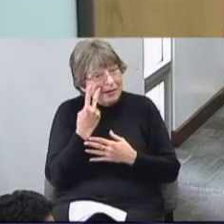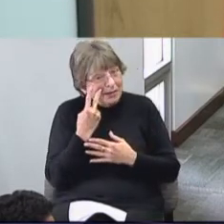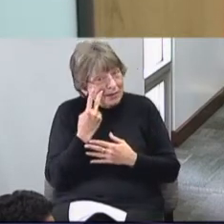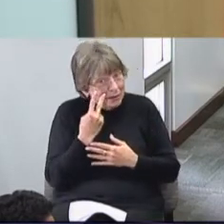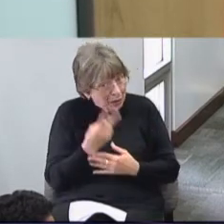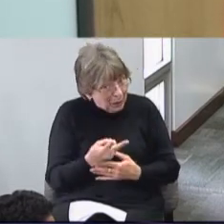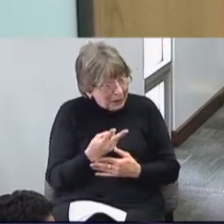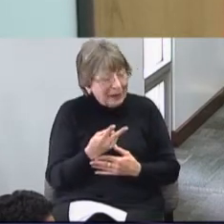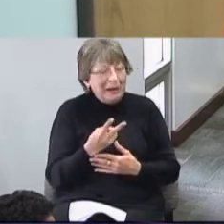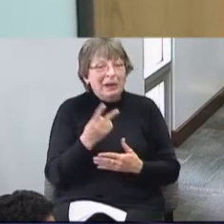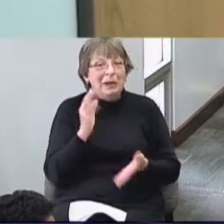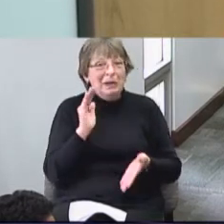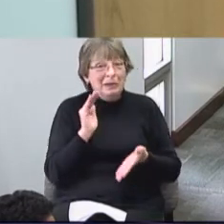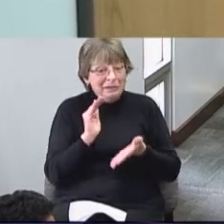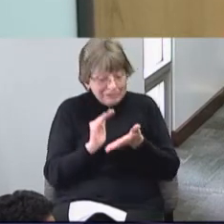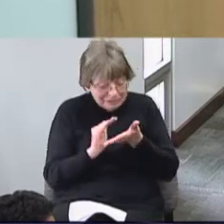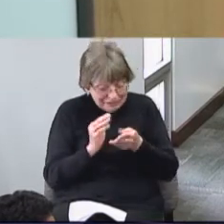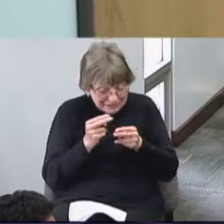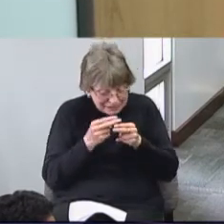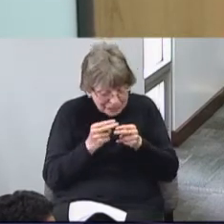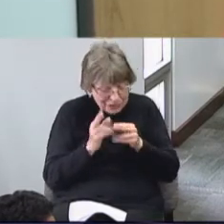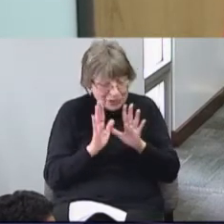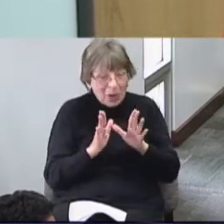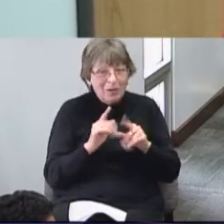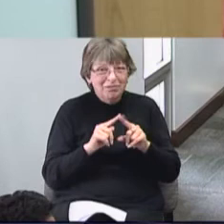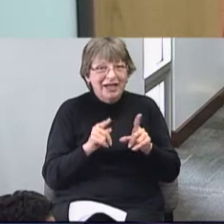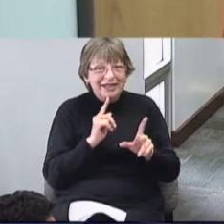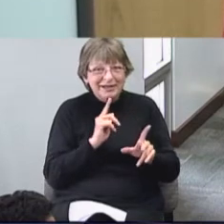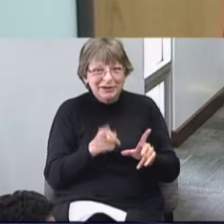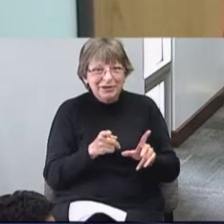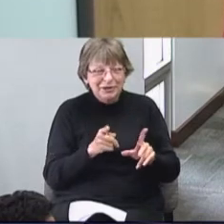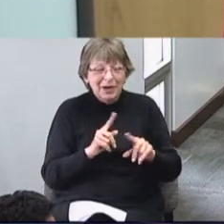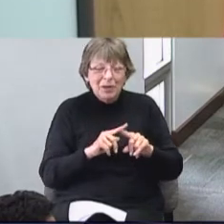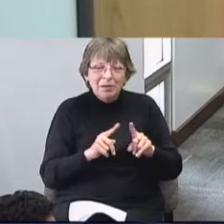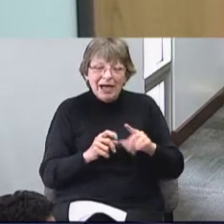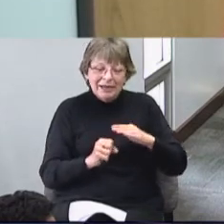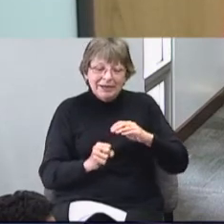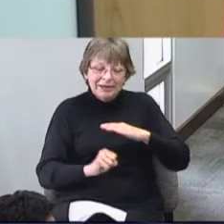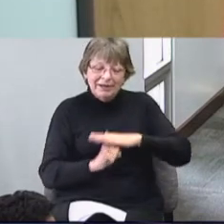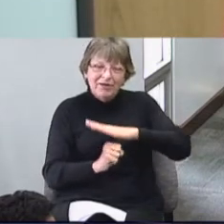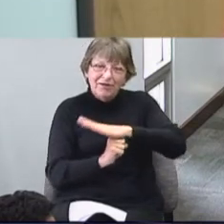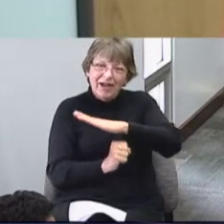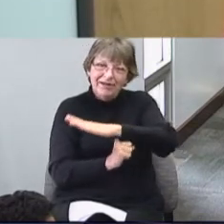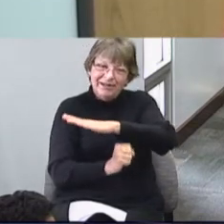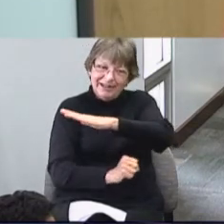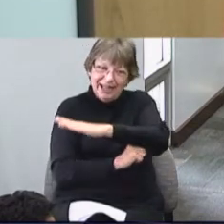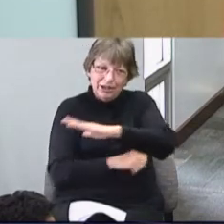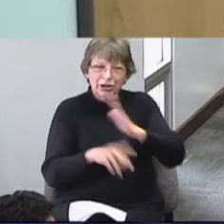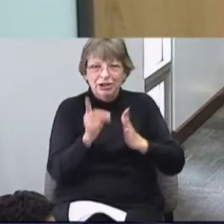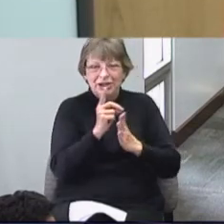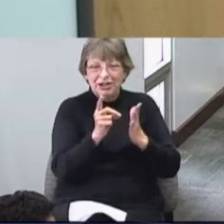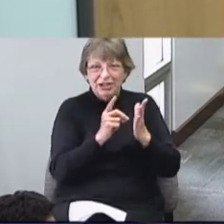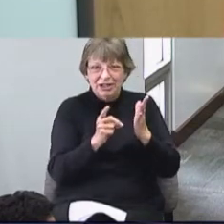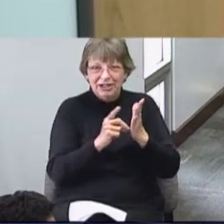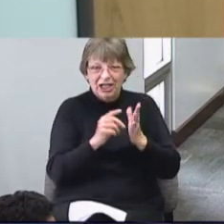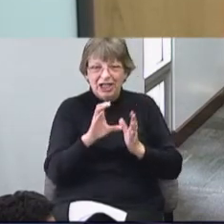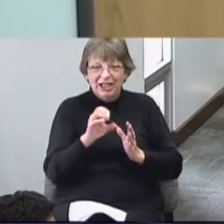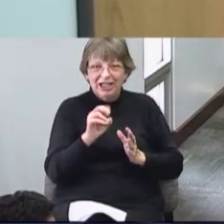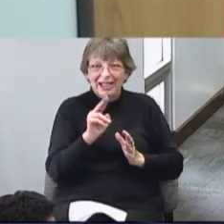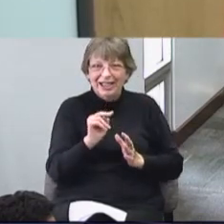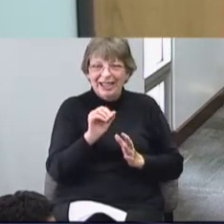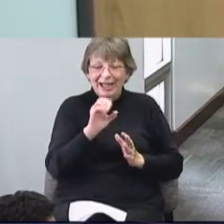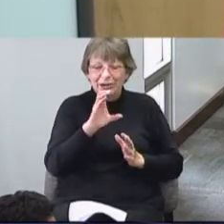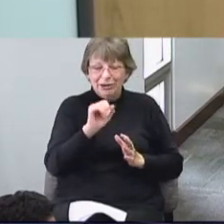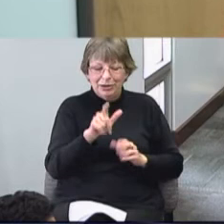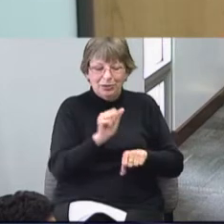the guidelines and the structure, the framework for that is something that the design council would come up with in order